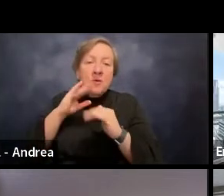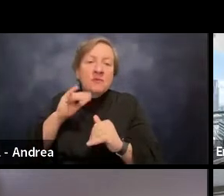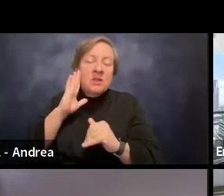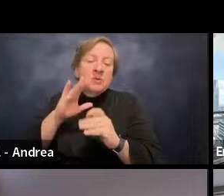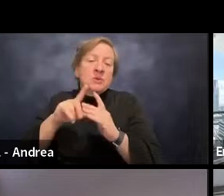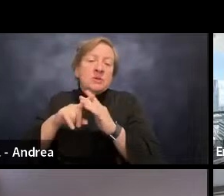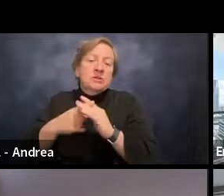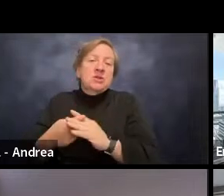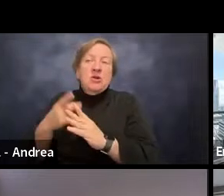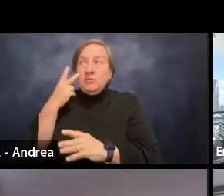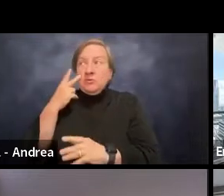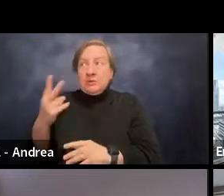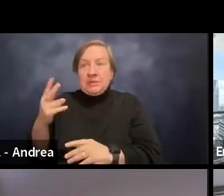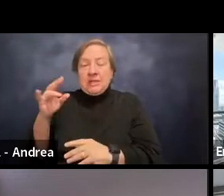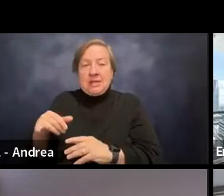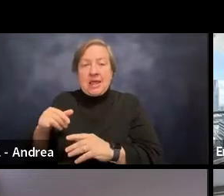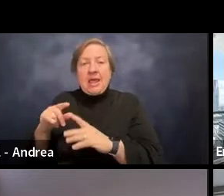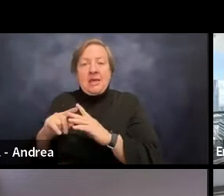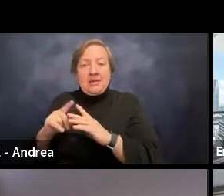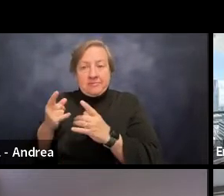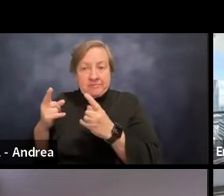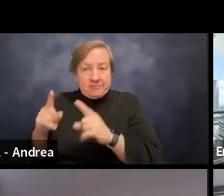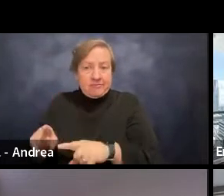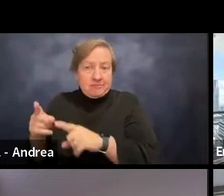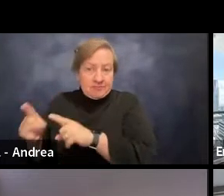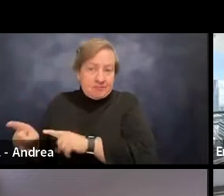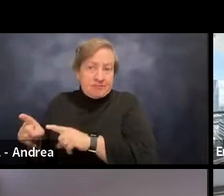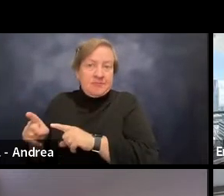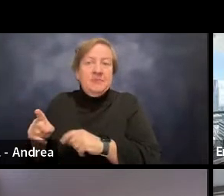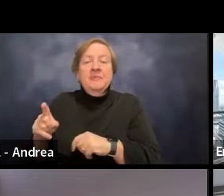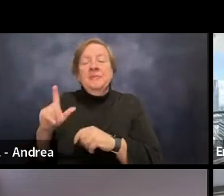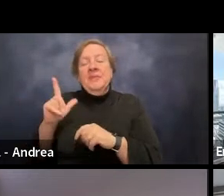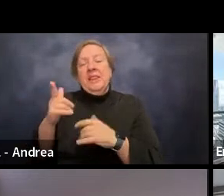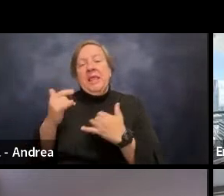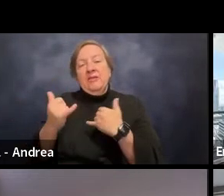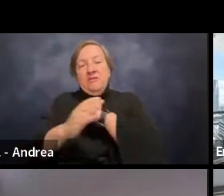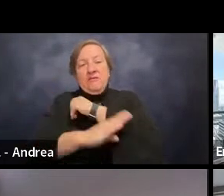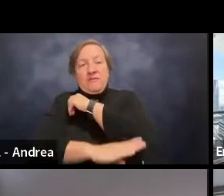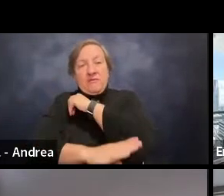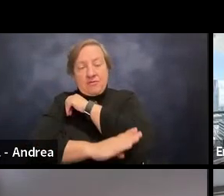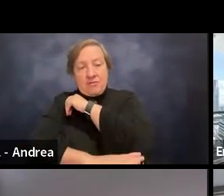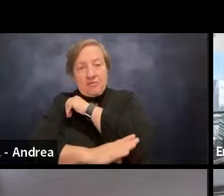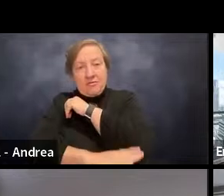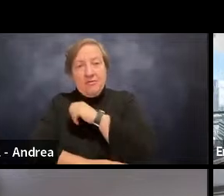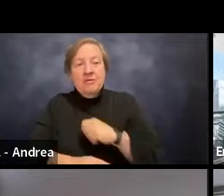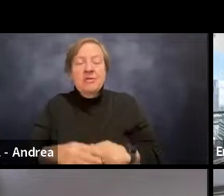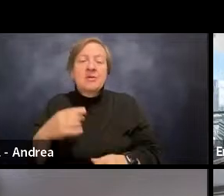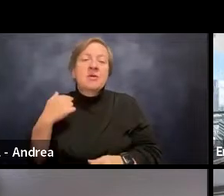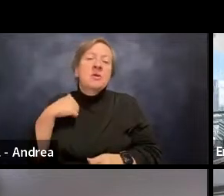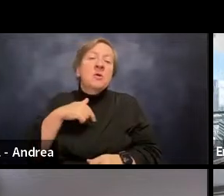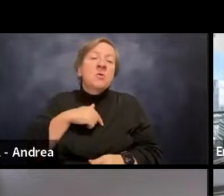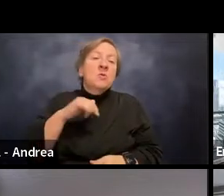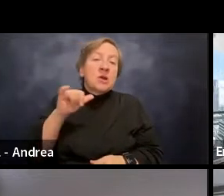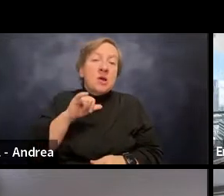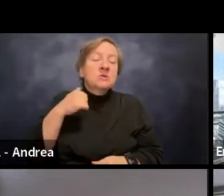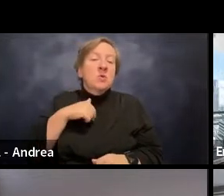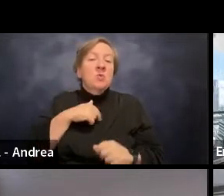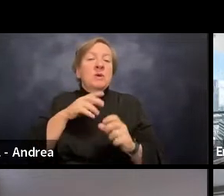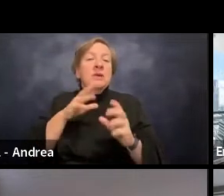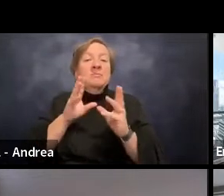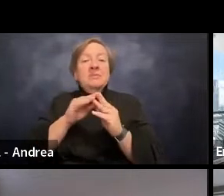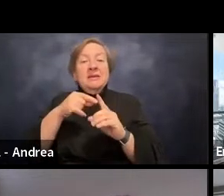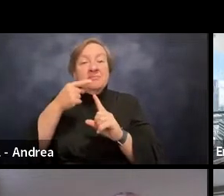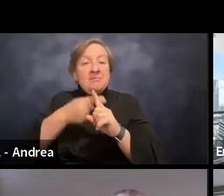seeing those things getting rolled out later this fall. We meet on a